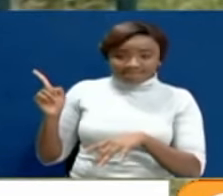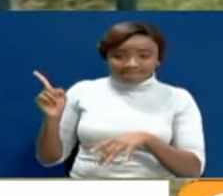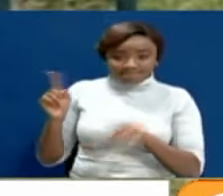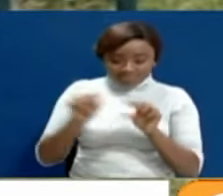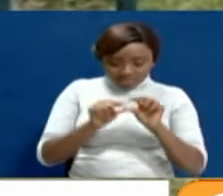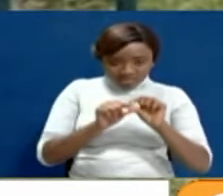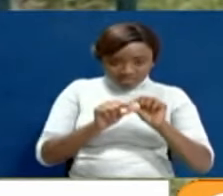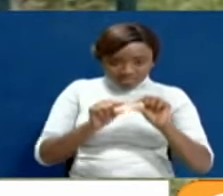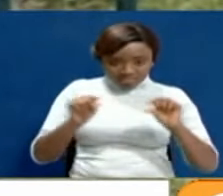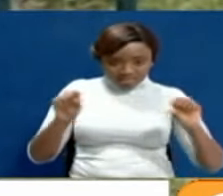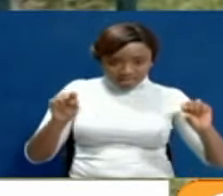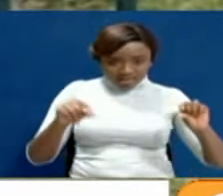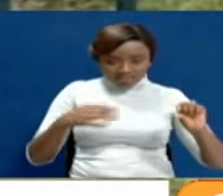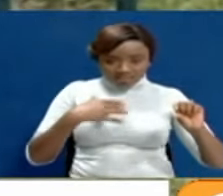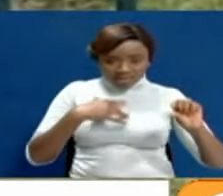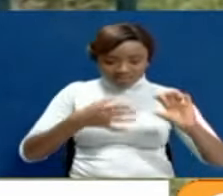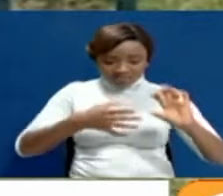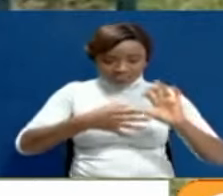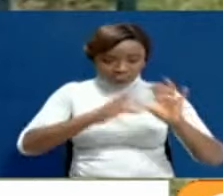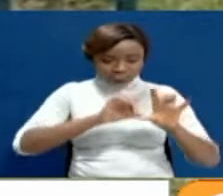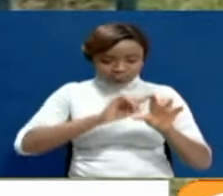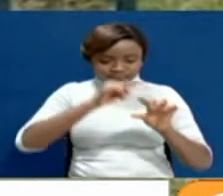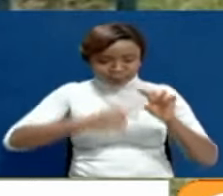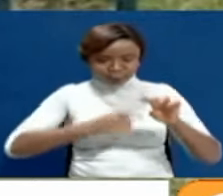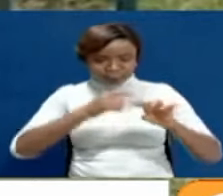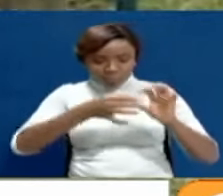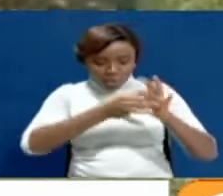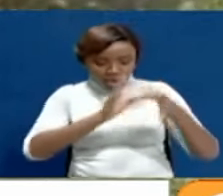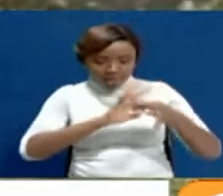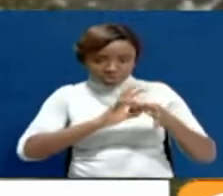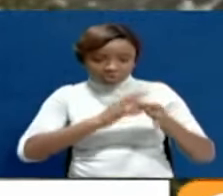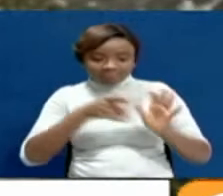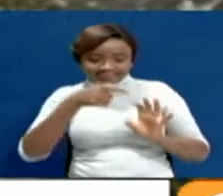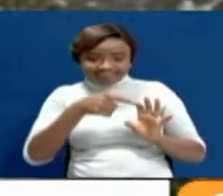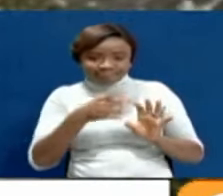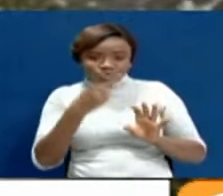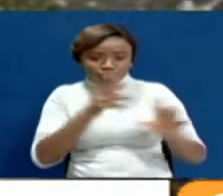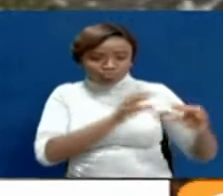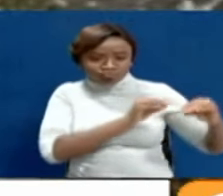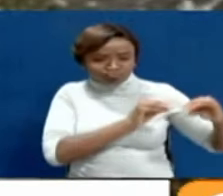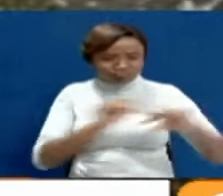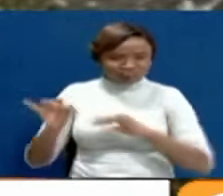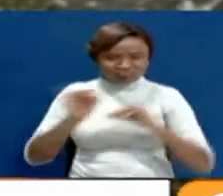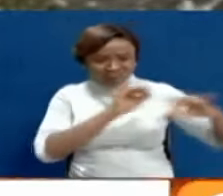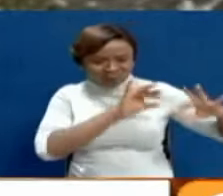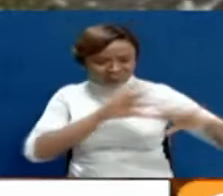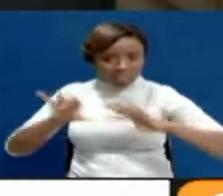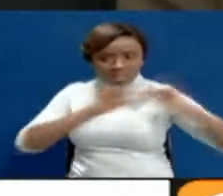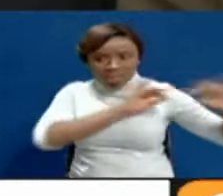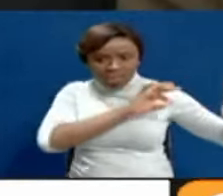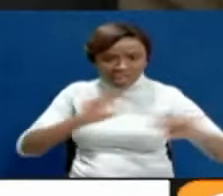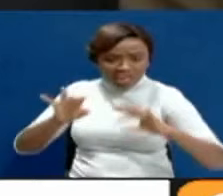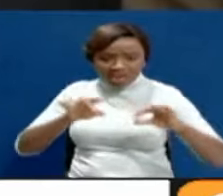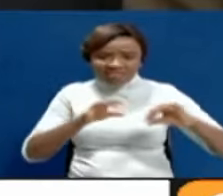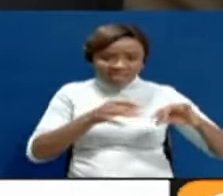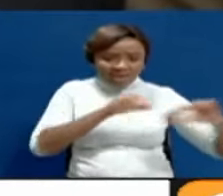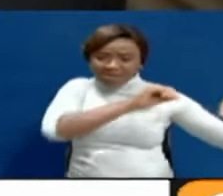pipes along the line that pumps from Mombasa to Nairobi depot caused the burst. And that